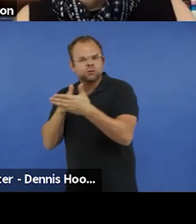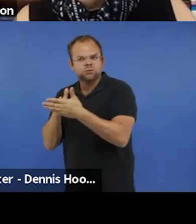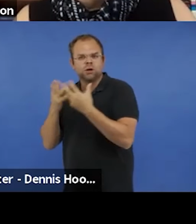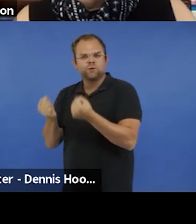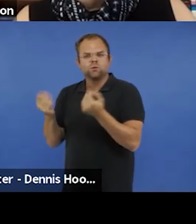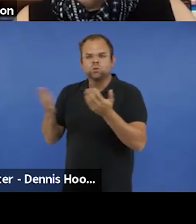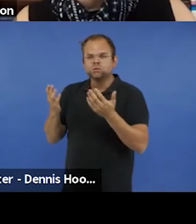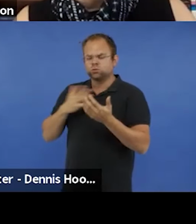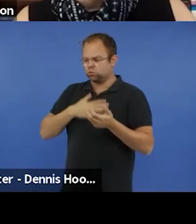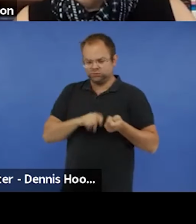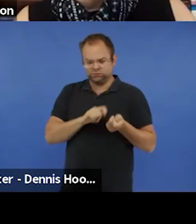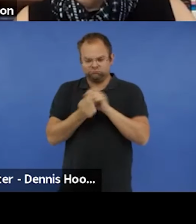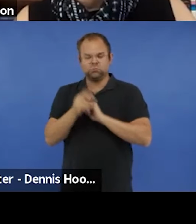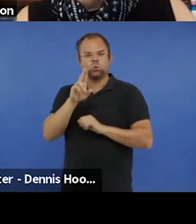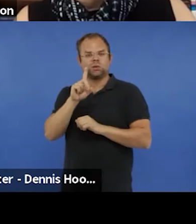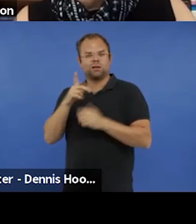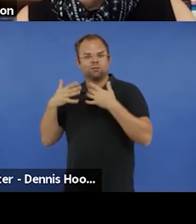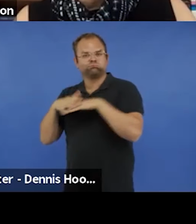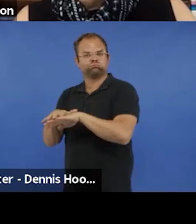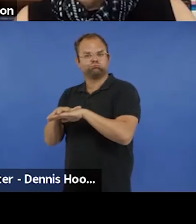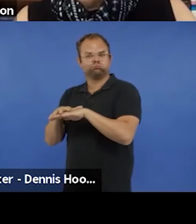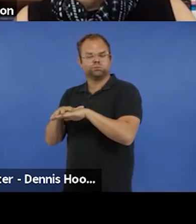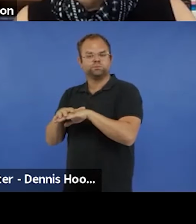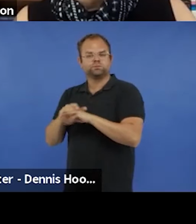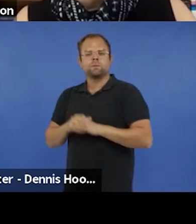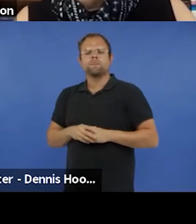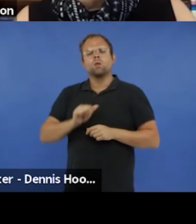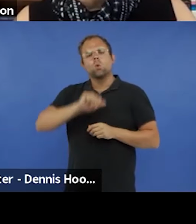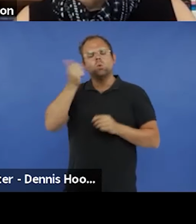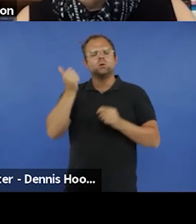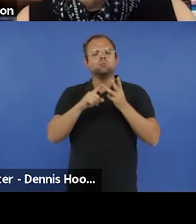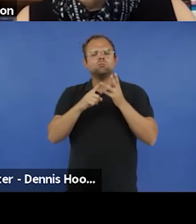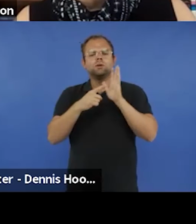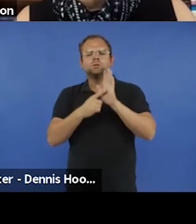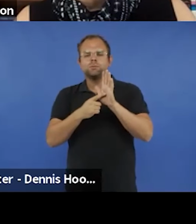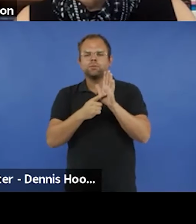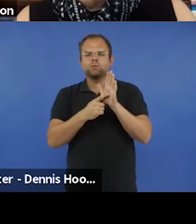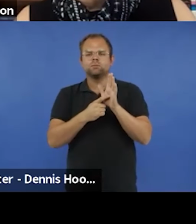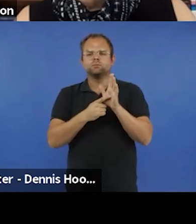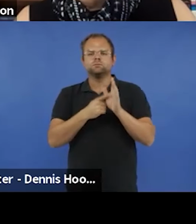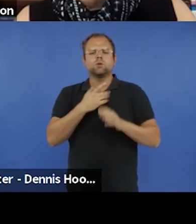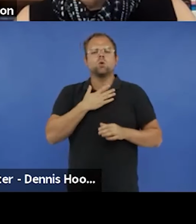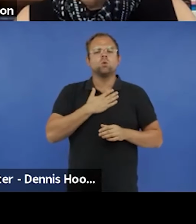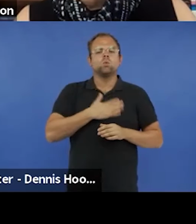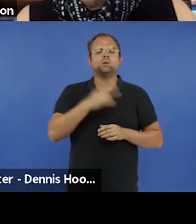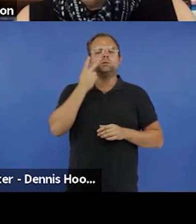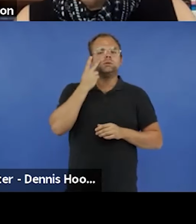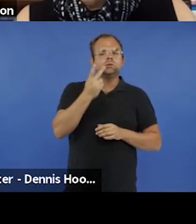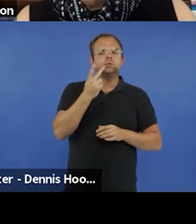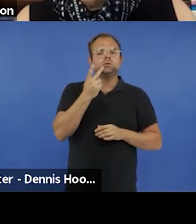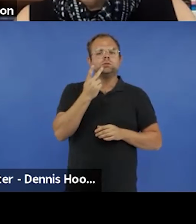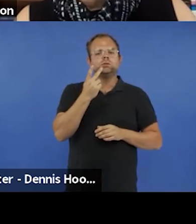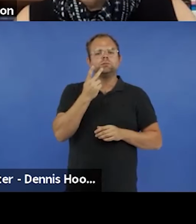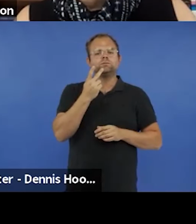of resources available in the community and bringing in local researchers to assist with researching